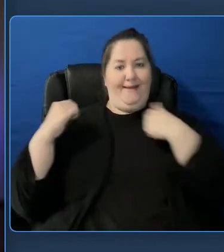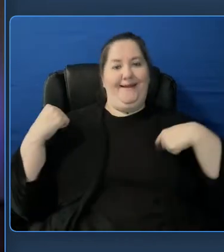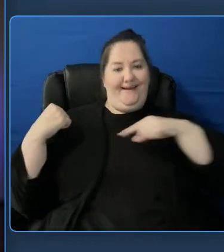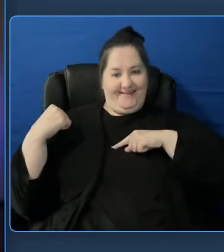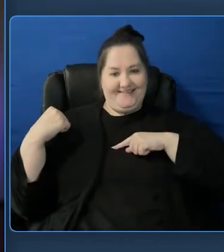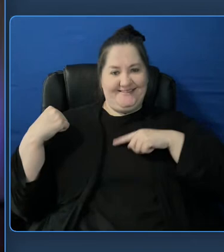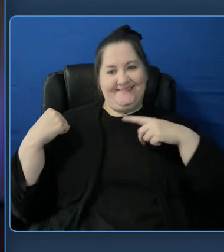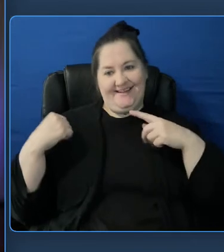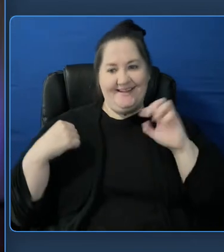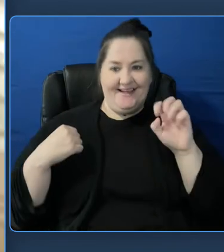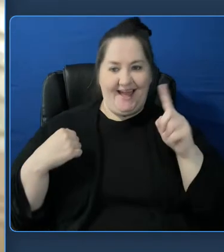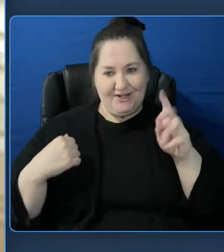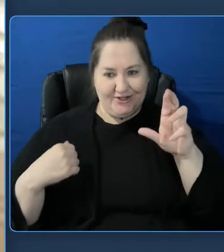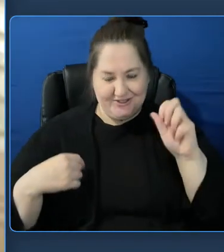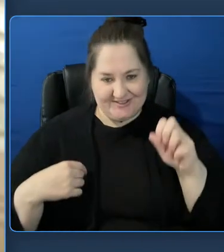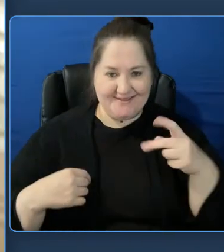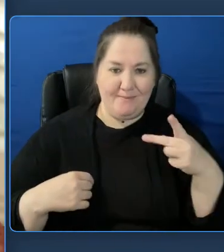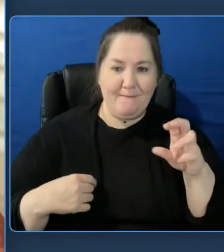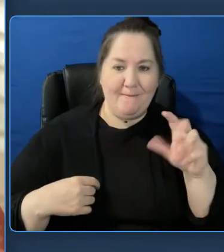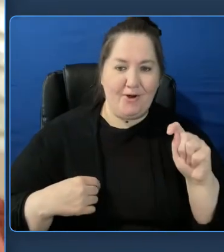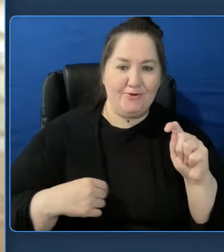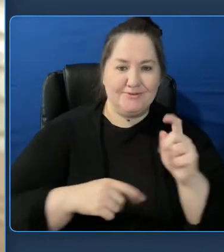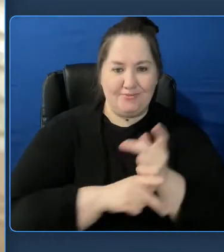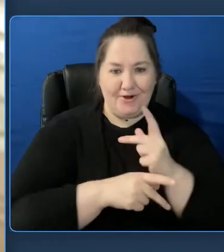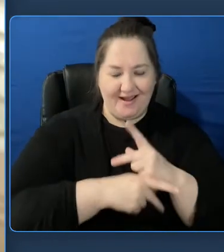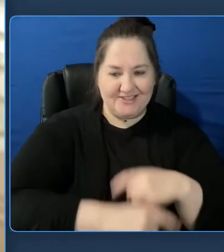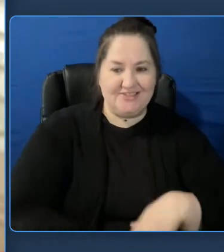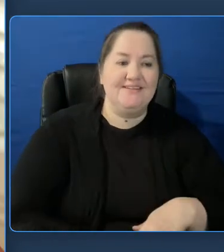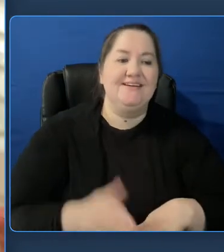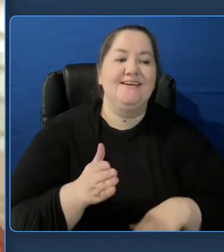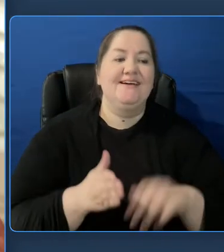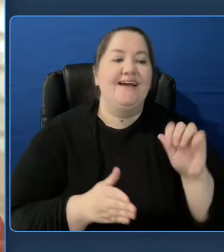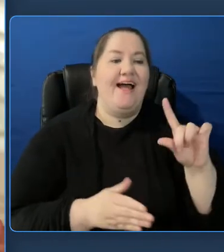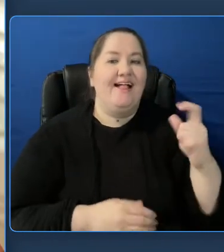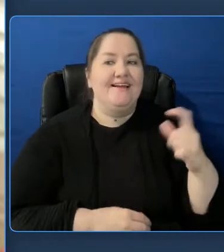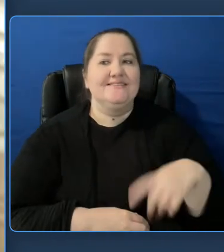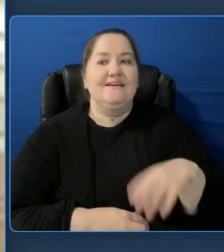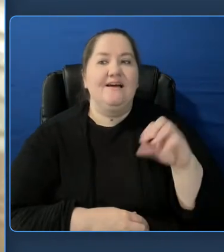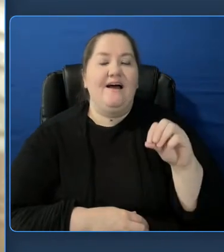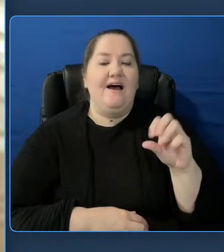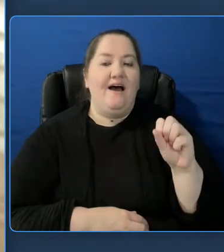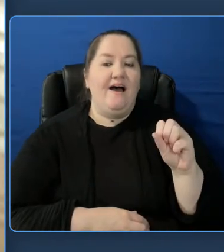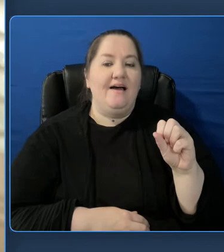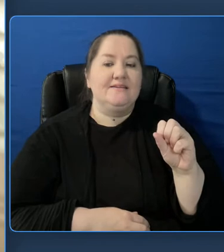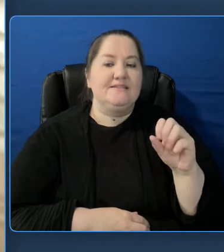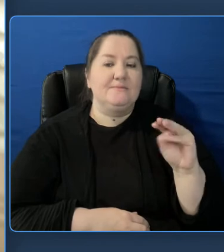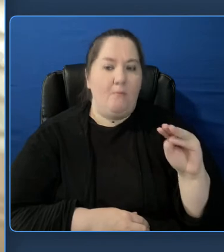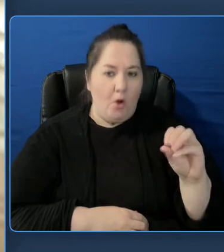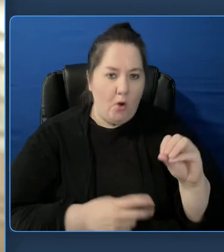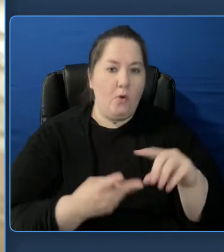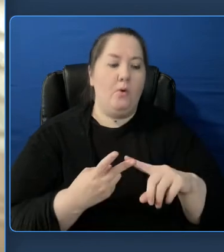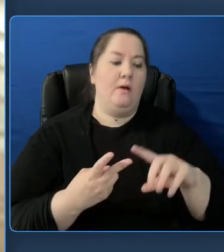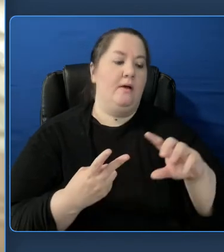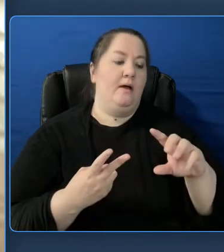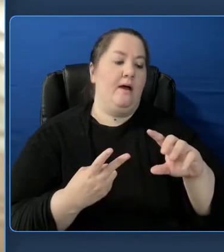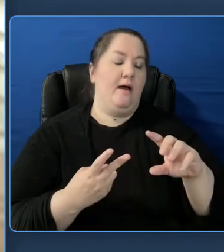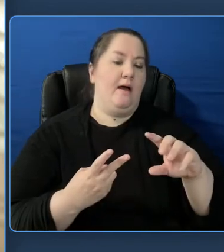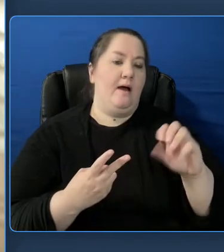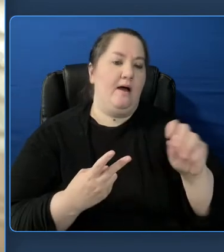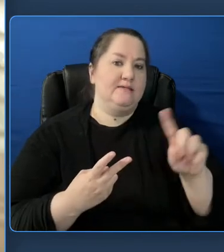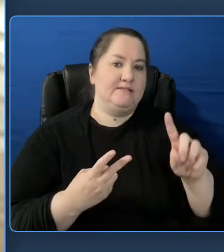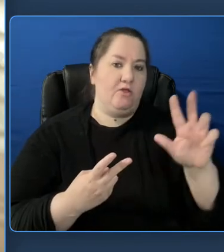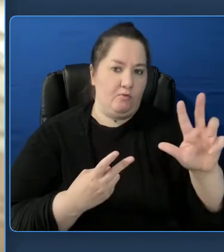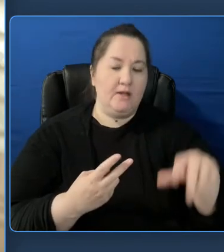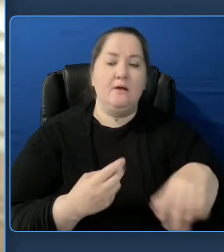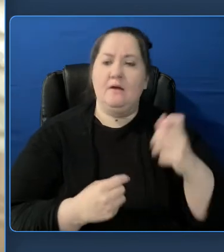Alex? Yeah, the definitely the Osmo and then the RC3 are great gimbals. But